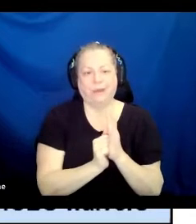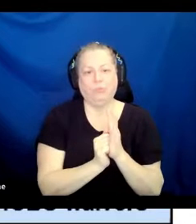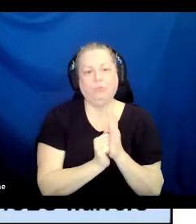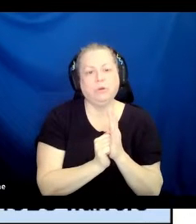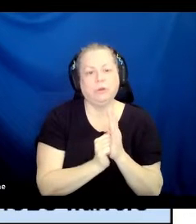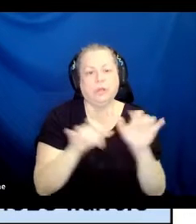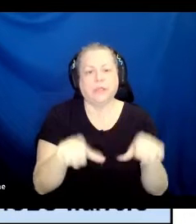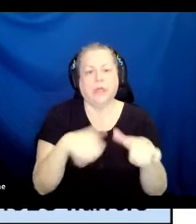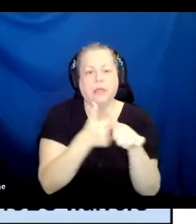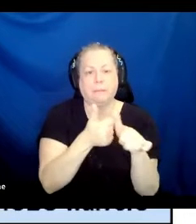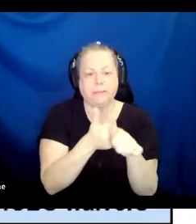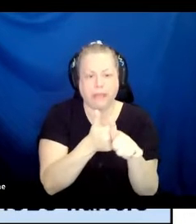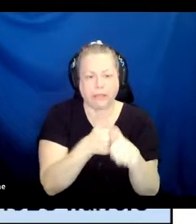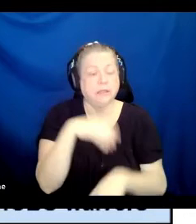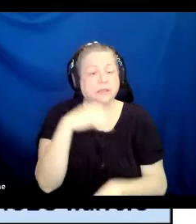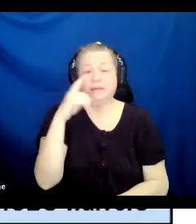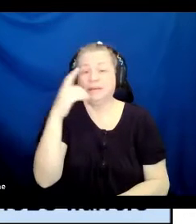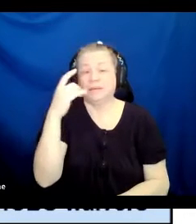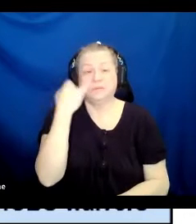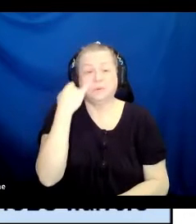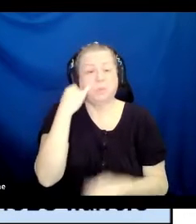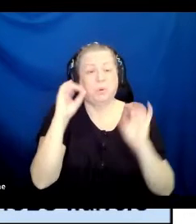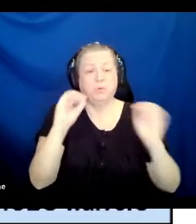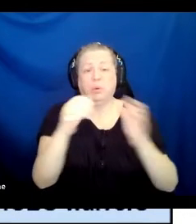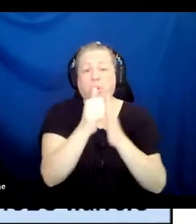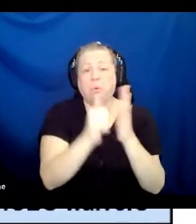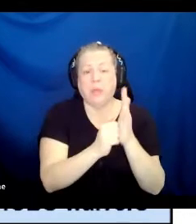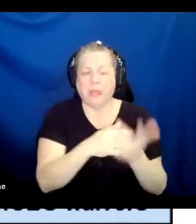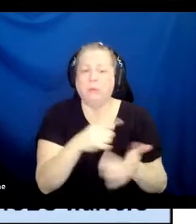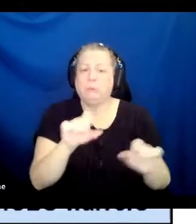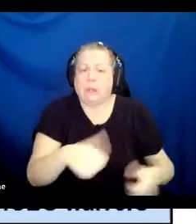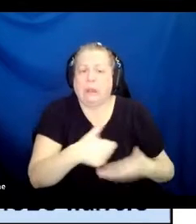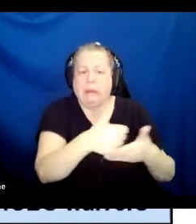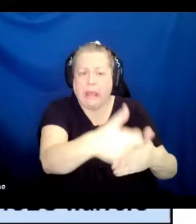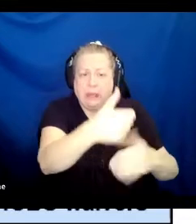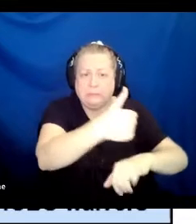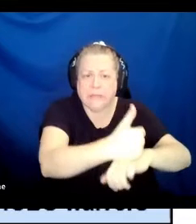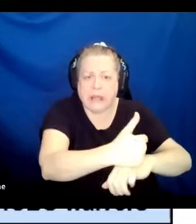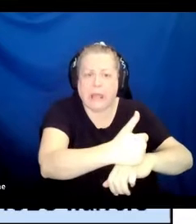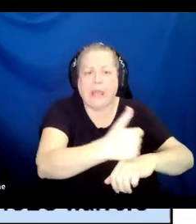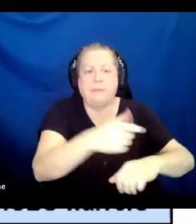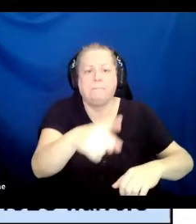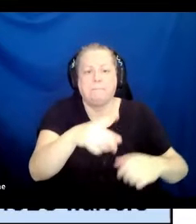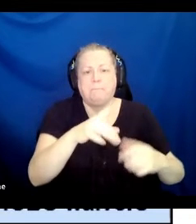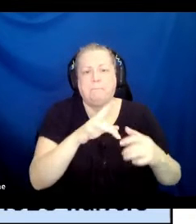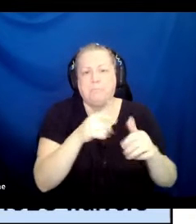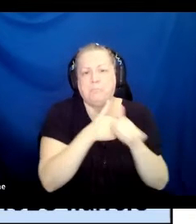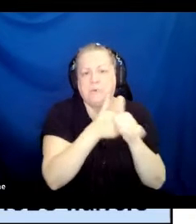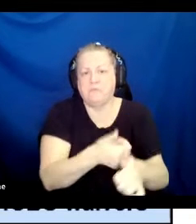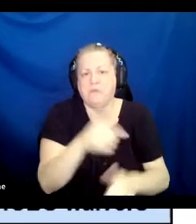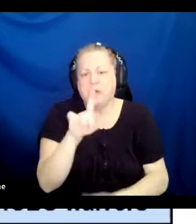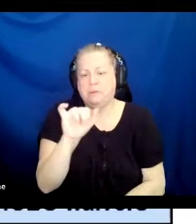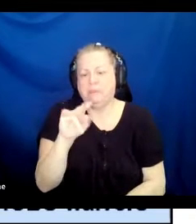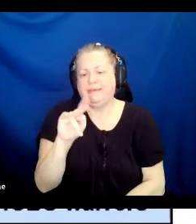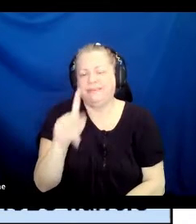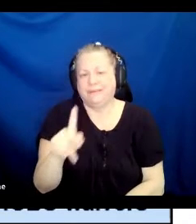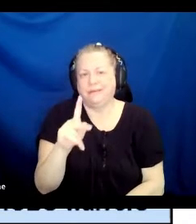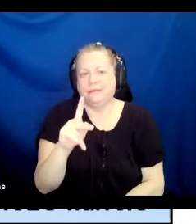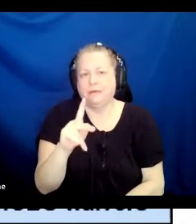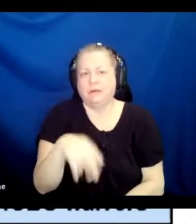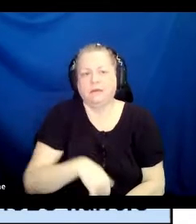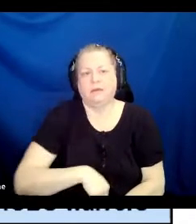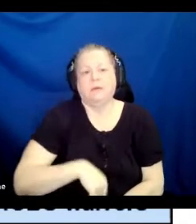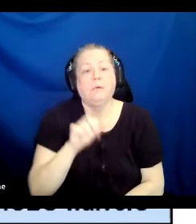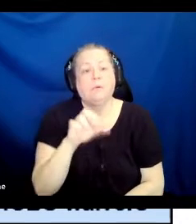information. If they don't have an account, you can help them create one by following the link on the back of their MassHealth notices, or